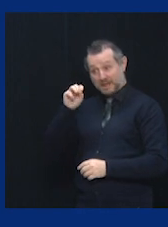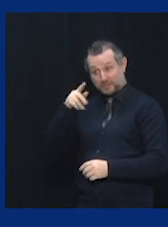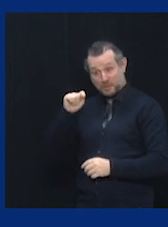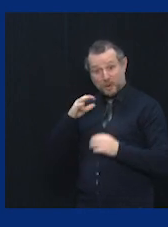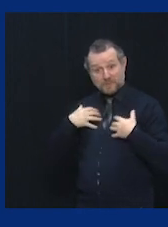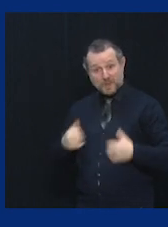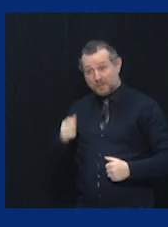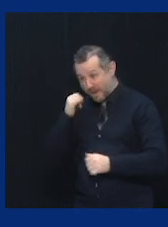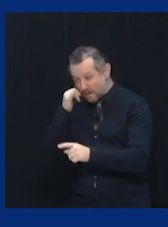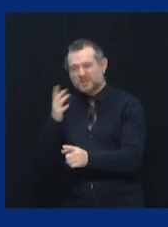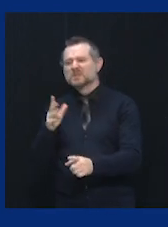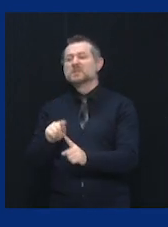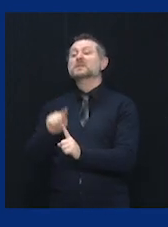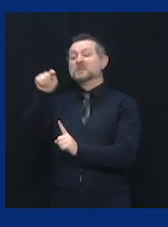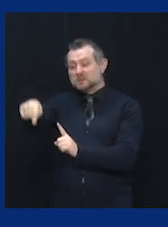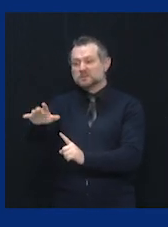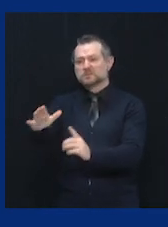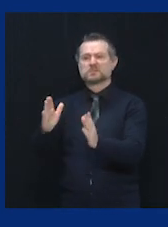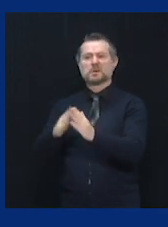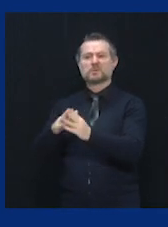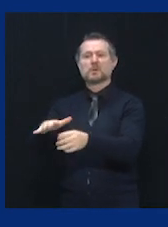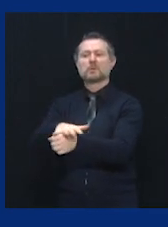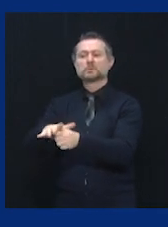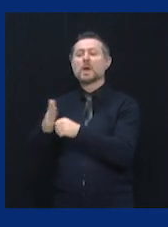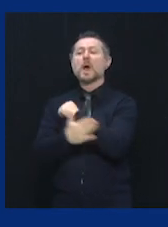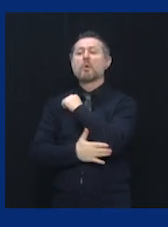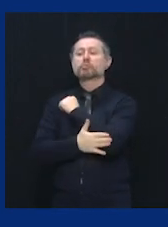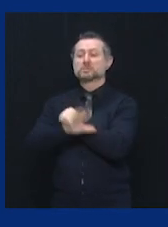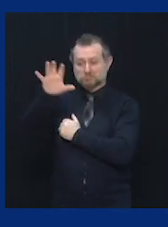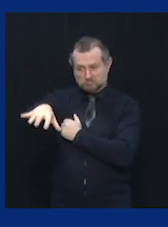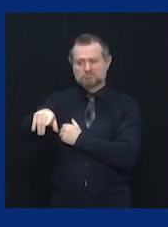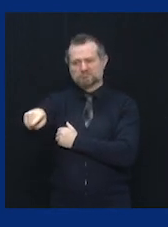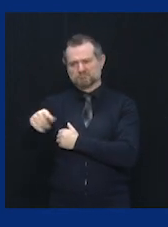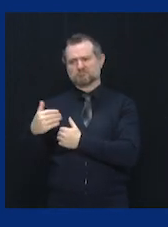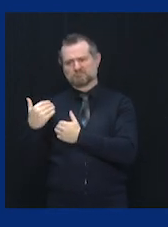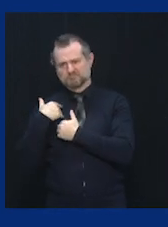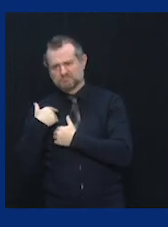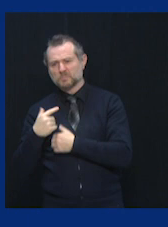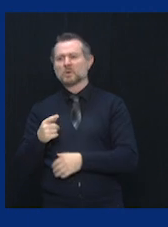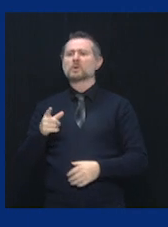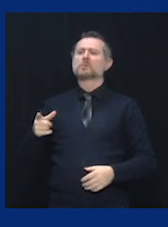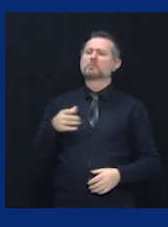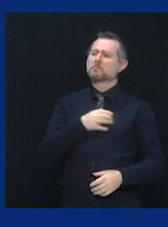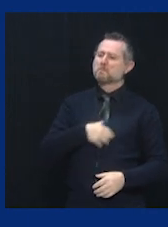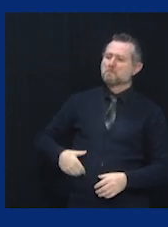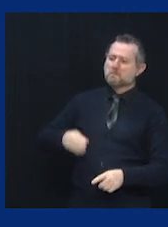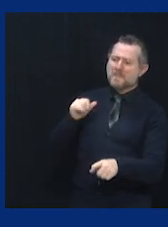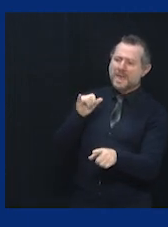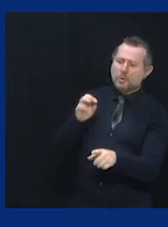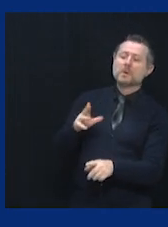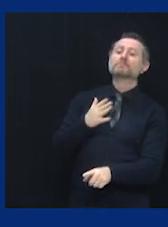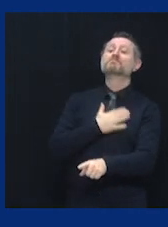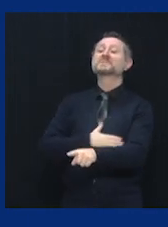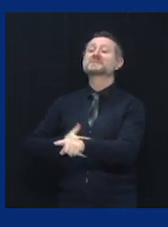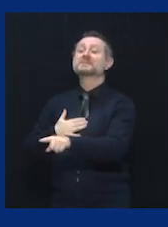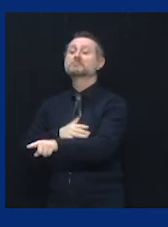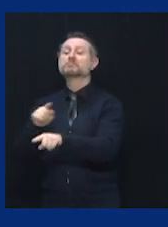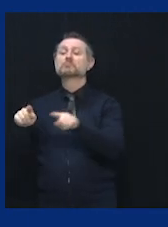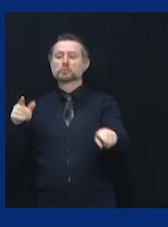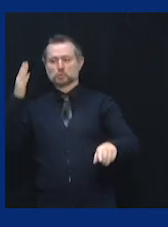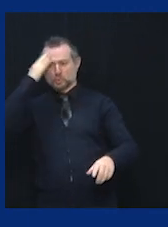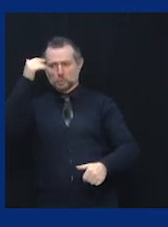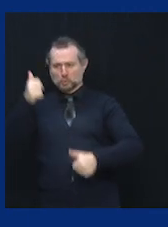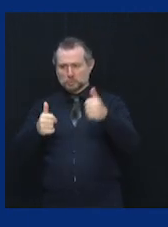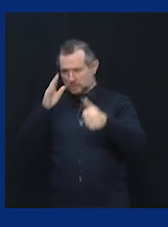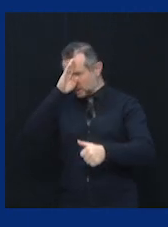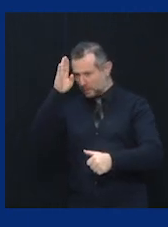but county governments, mayors, please, you know what hospitals are at what